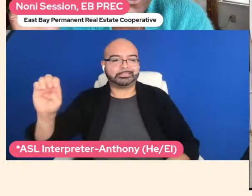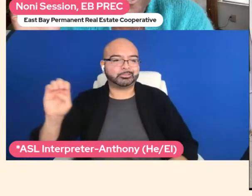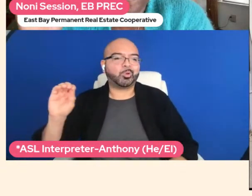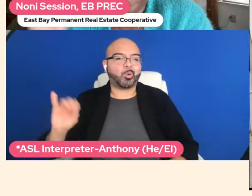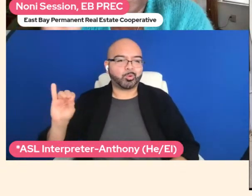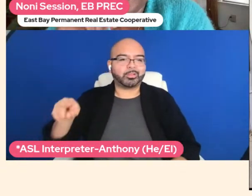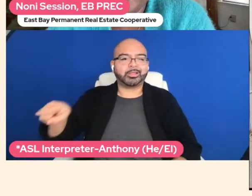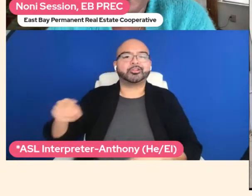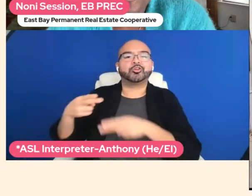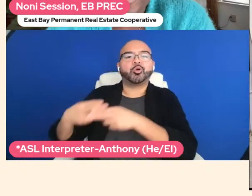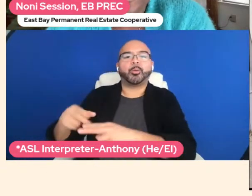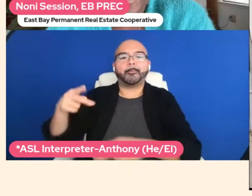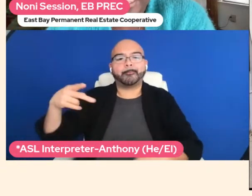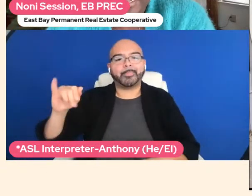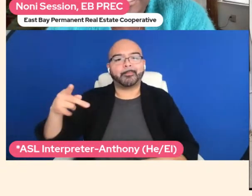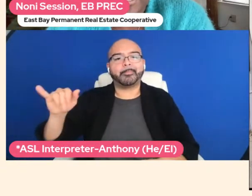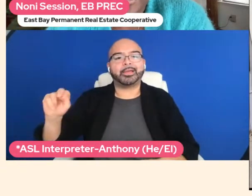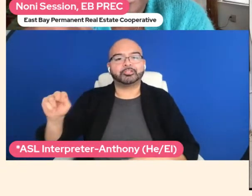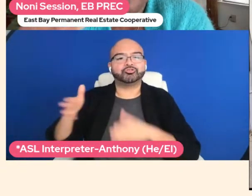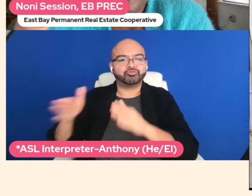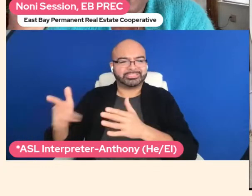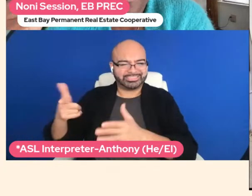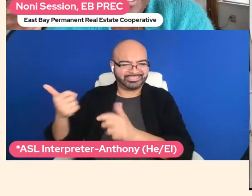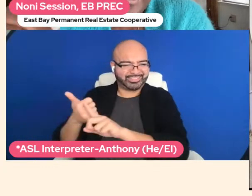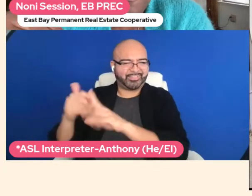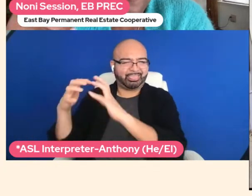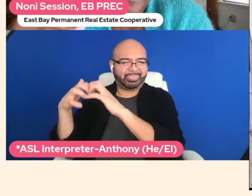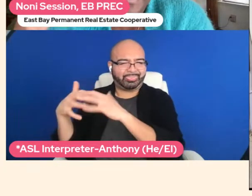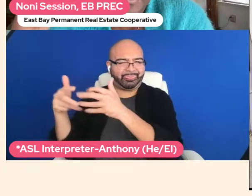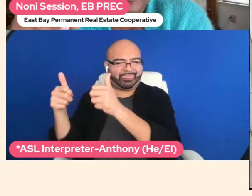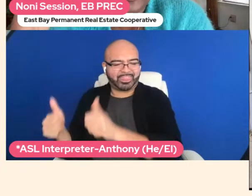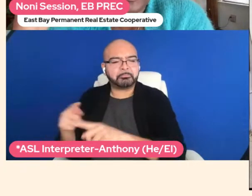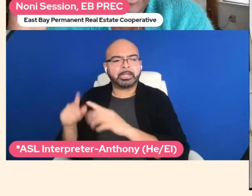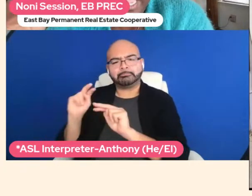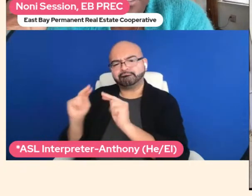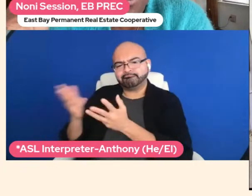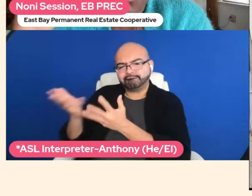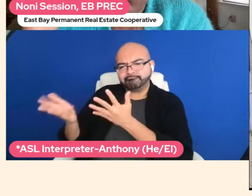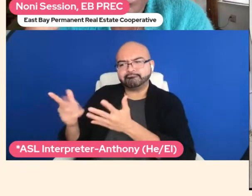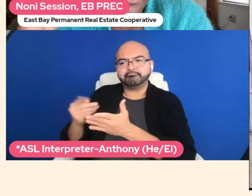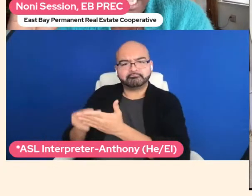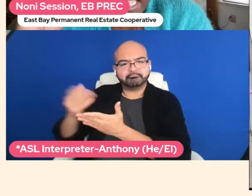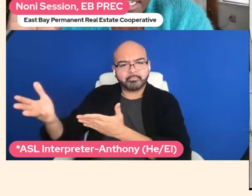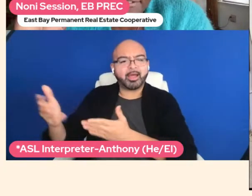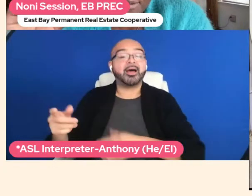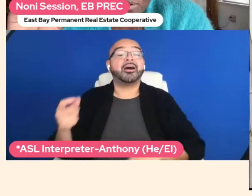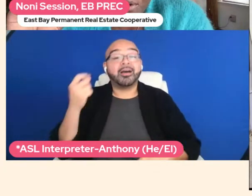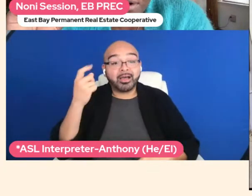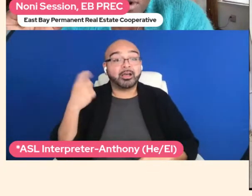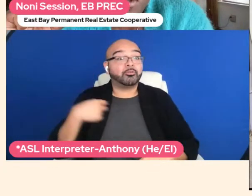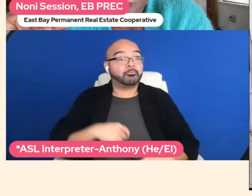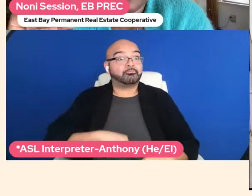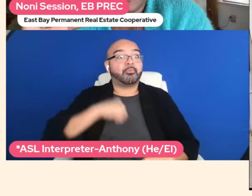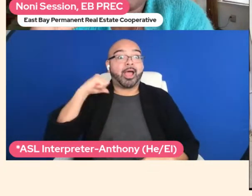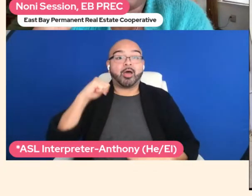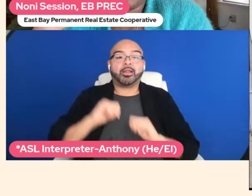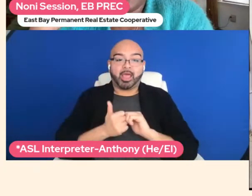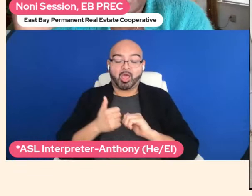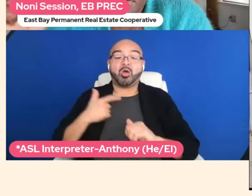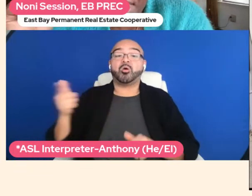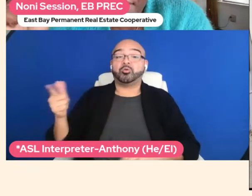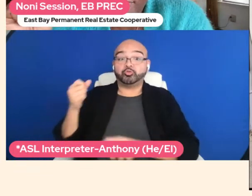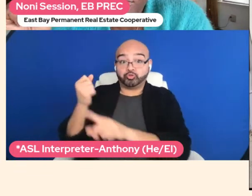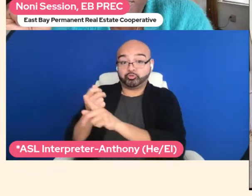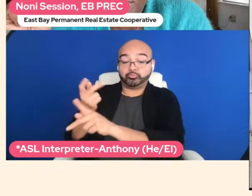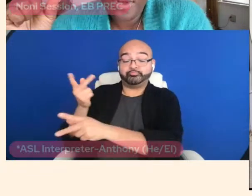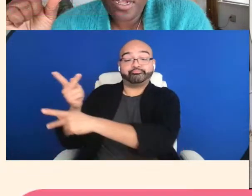Pippin Street. So we're super excited about the way that we've been able to stack one kind of support on top of